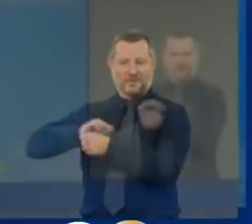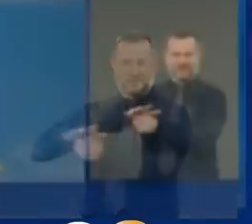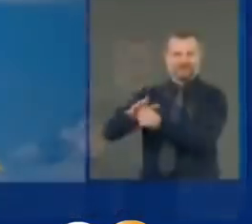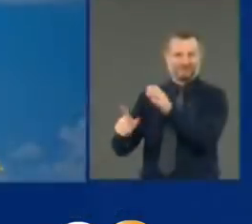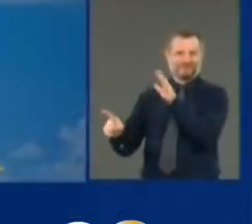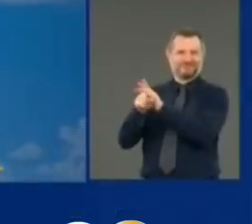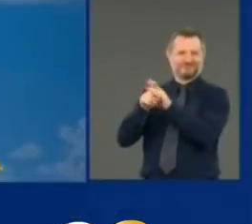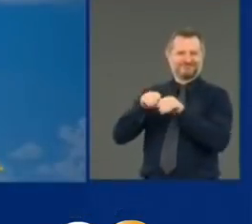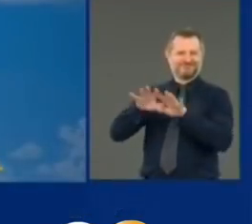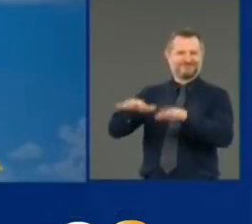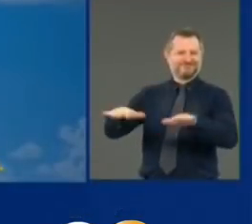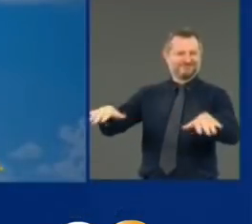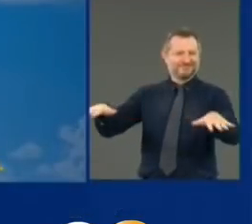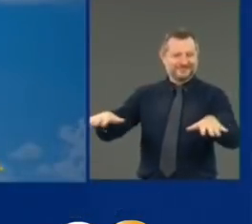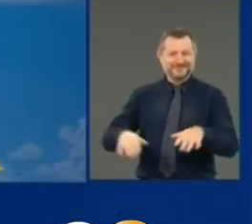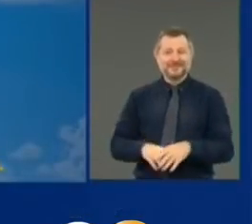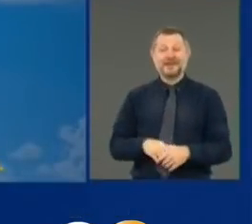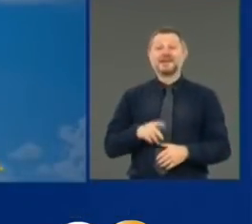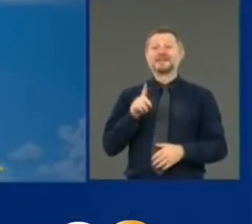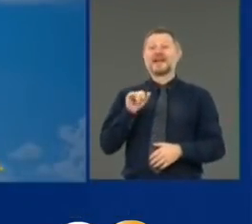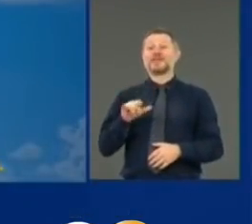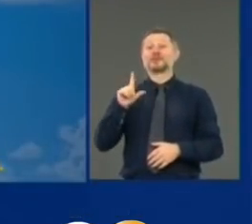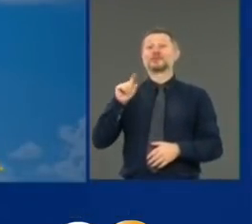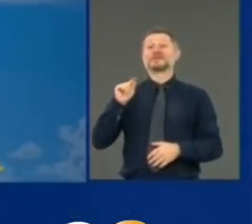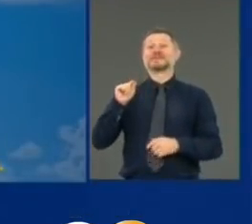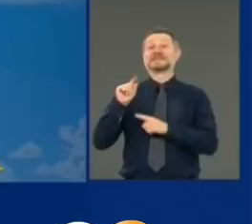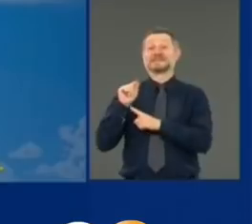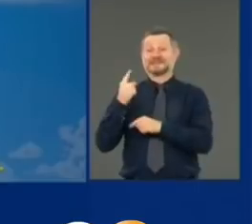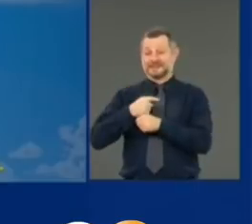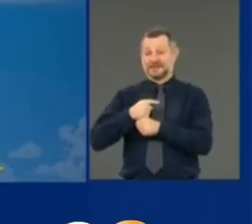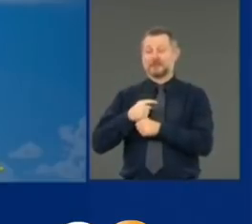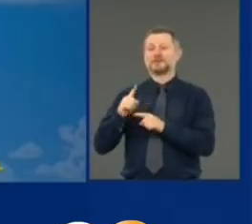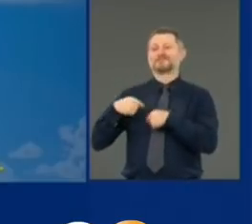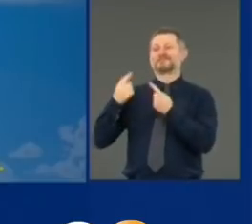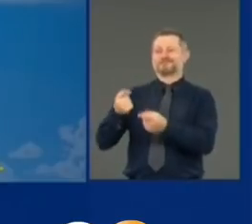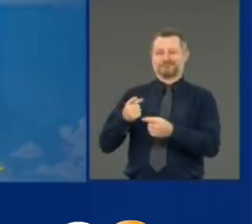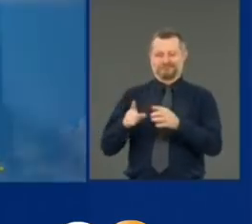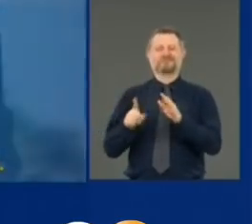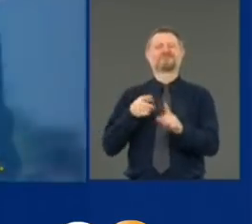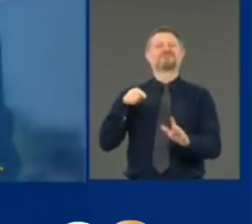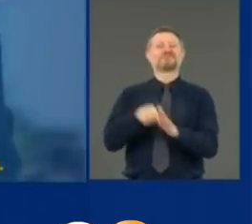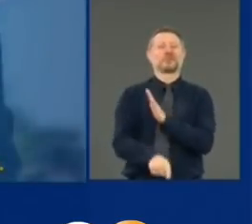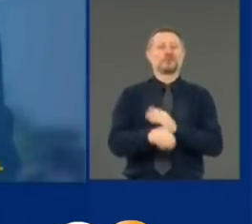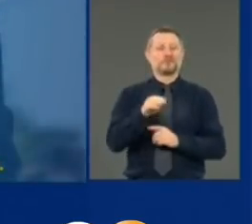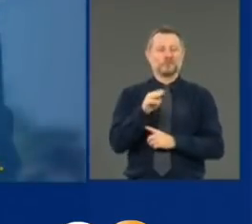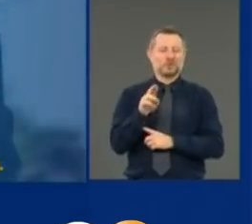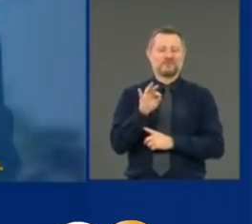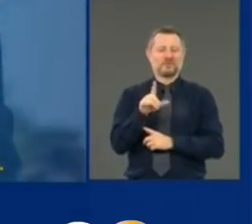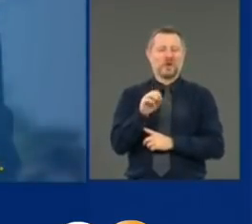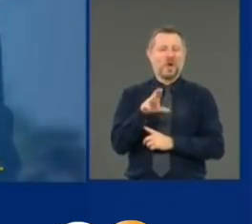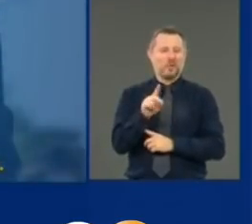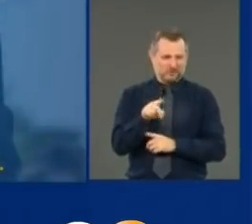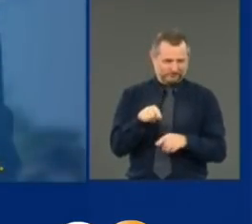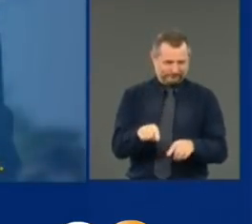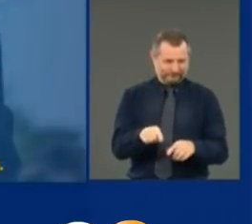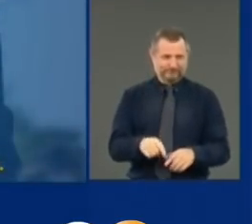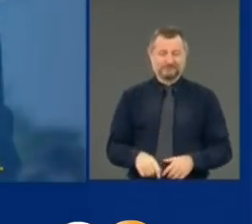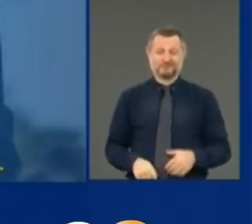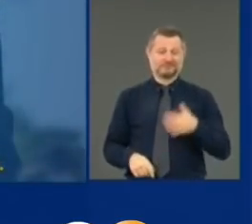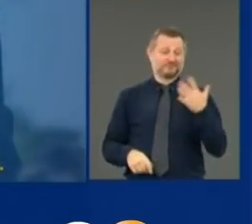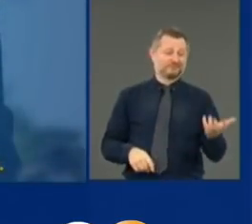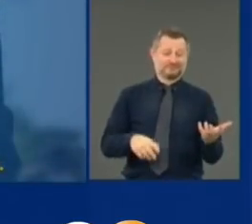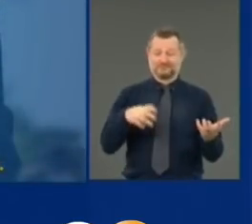day 20 of the aftermath of Mr. Floyd's murder. We're dealing with